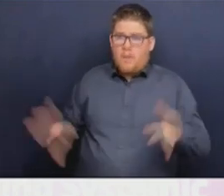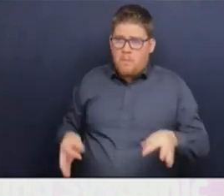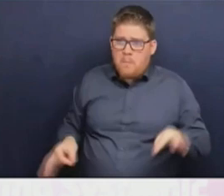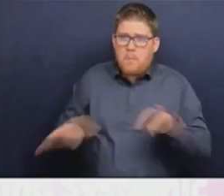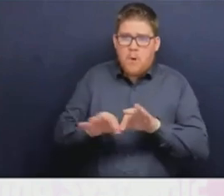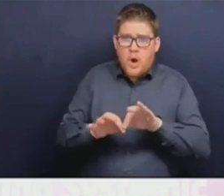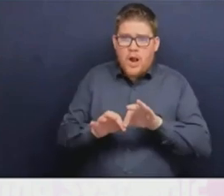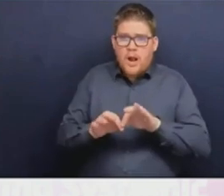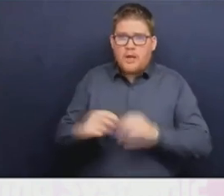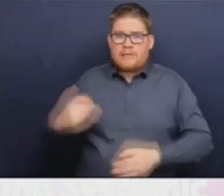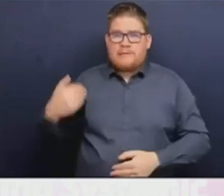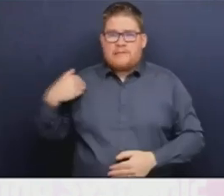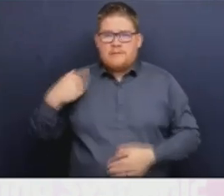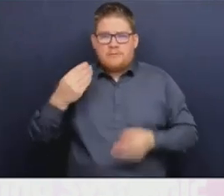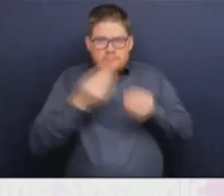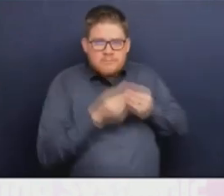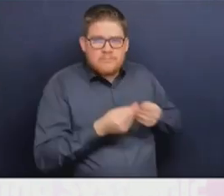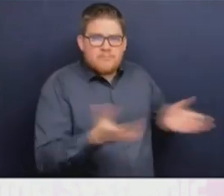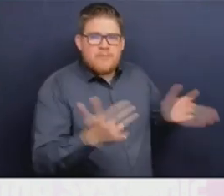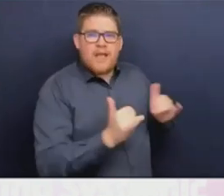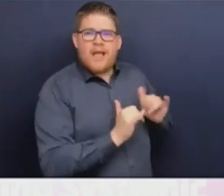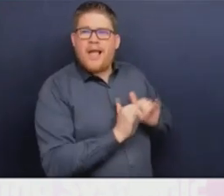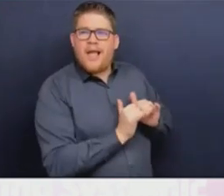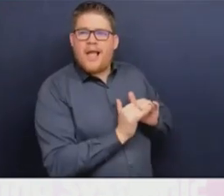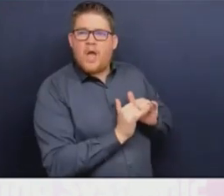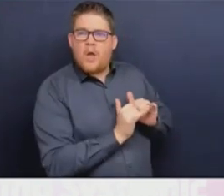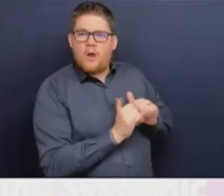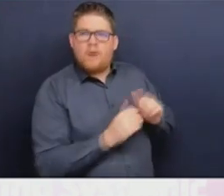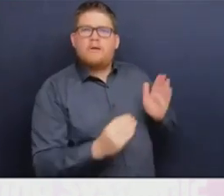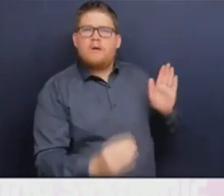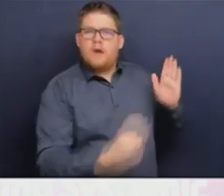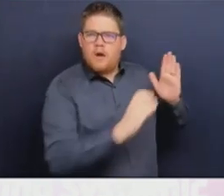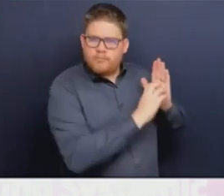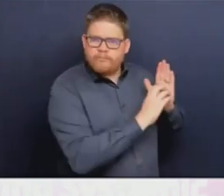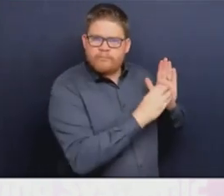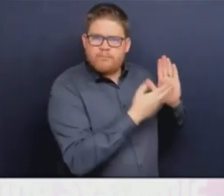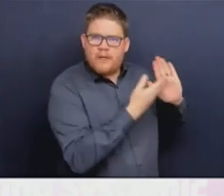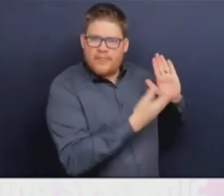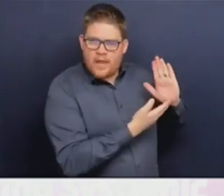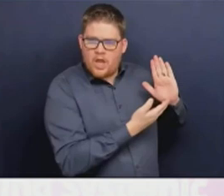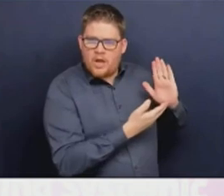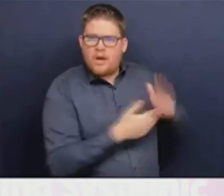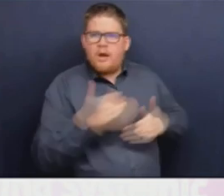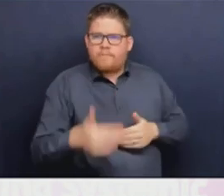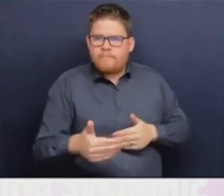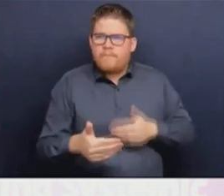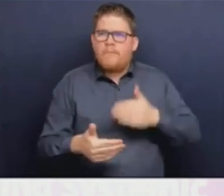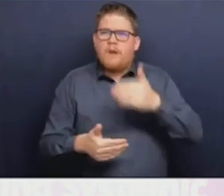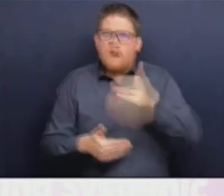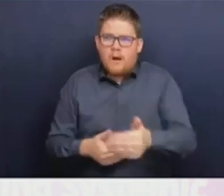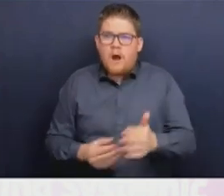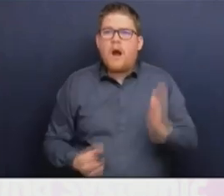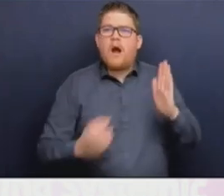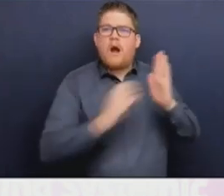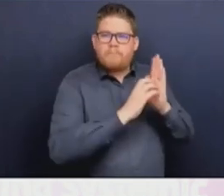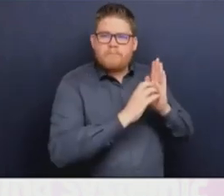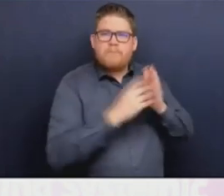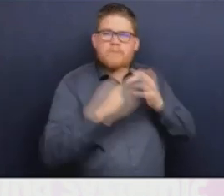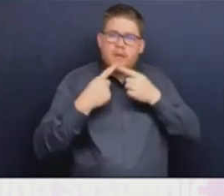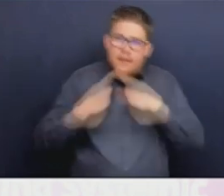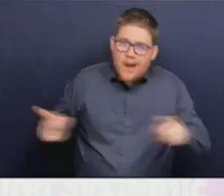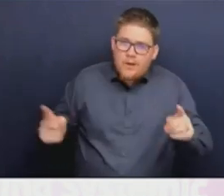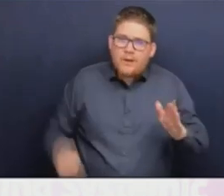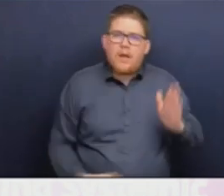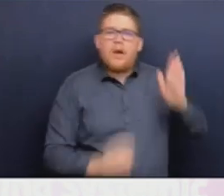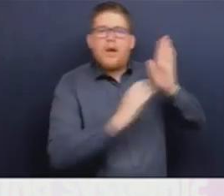realize the promise of the Declaration Act. And similarly, this legislation combined with that we'll bring forward